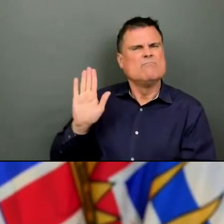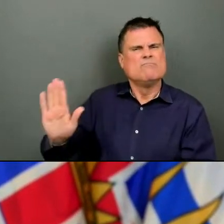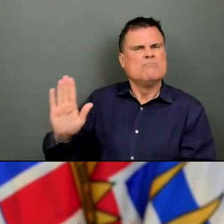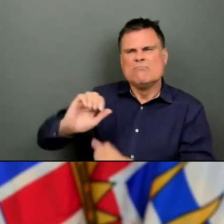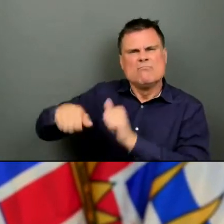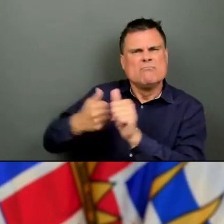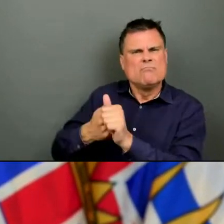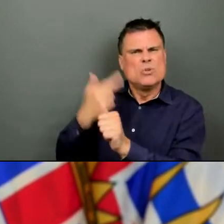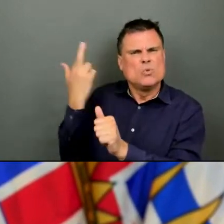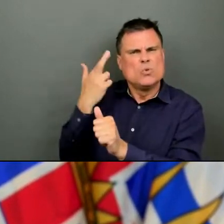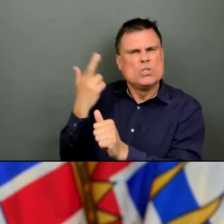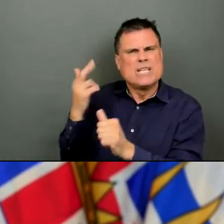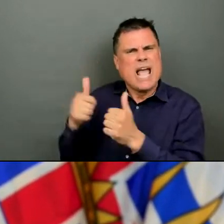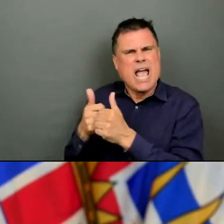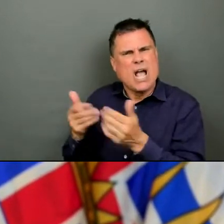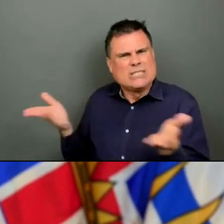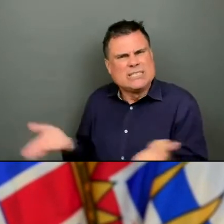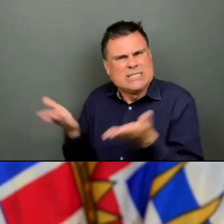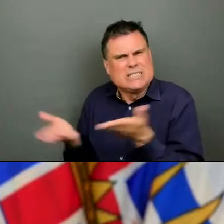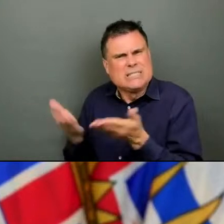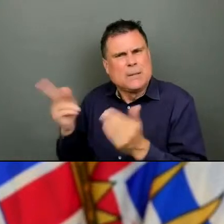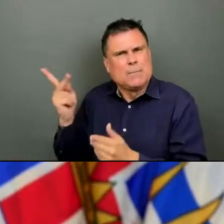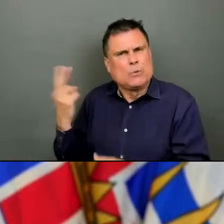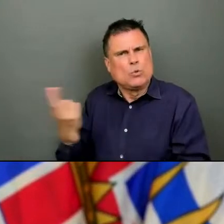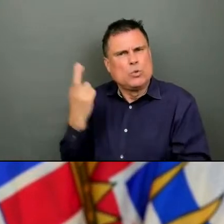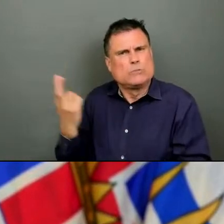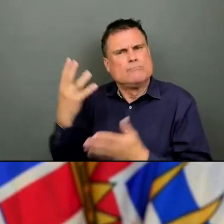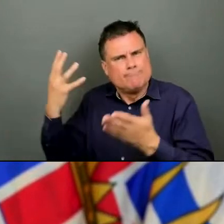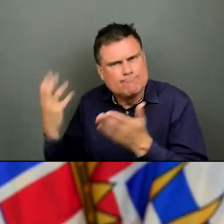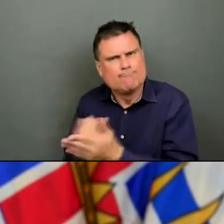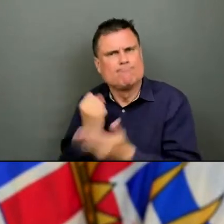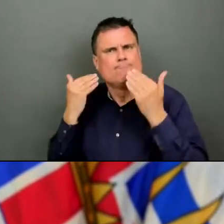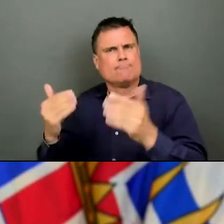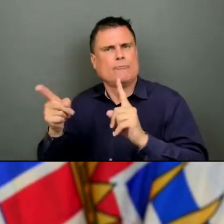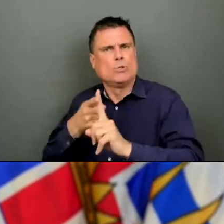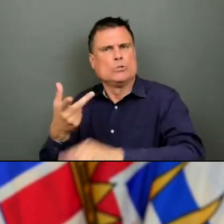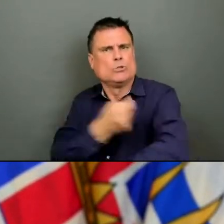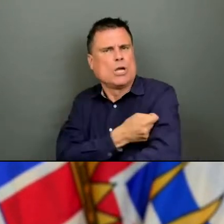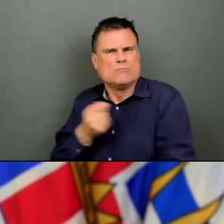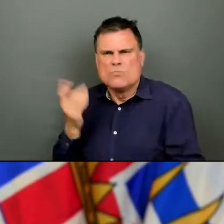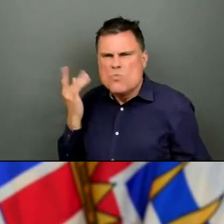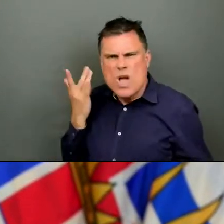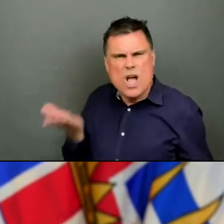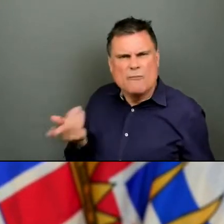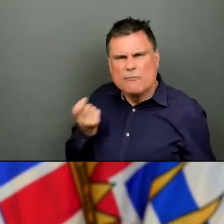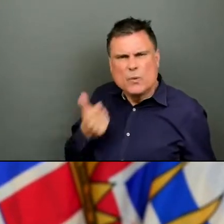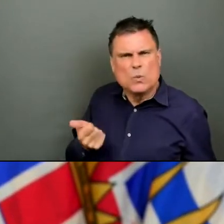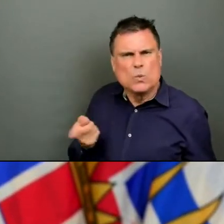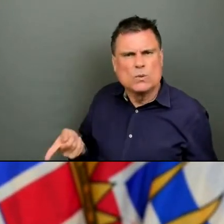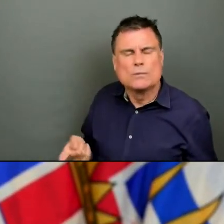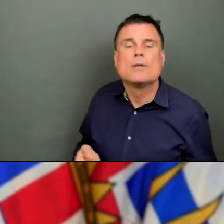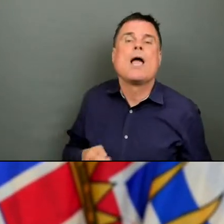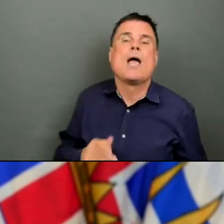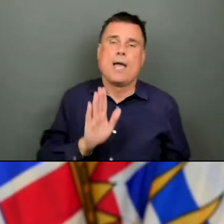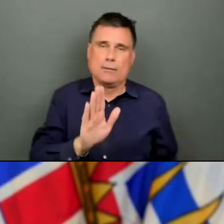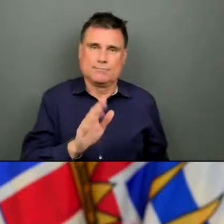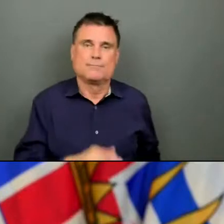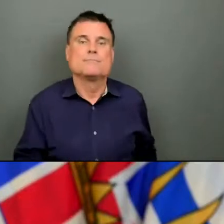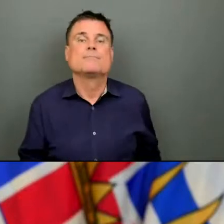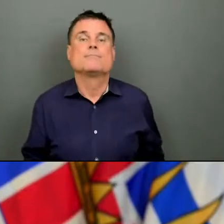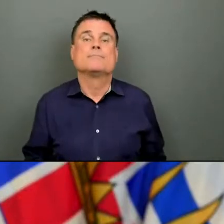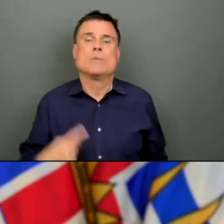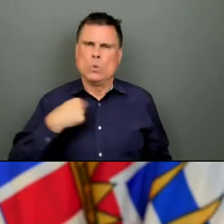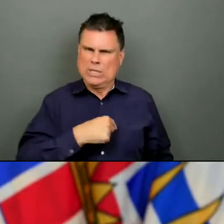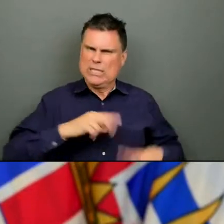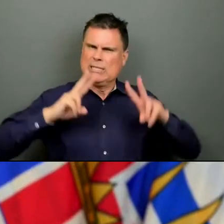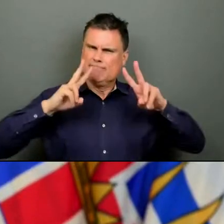is BC encouraging them to do that? Yeah, so we have been obviously looking at this in some detail in many different communities. So